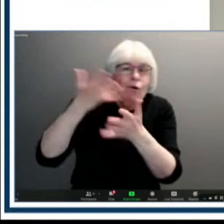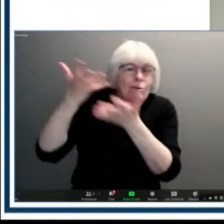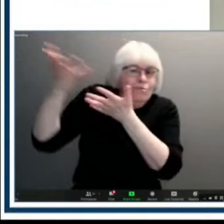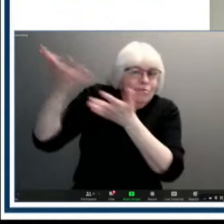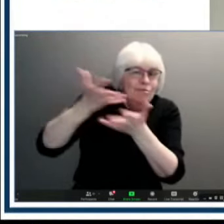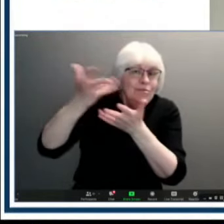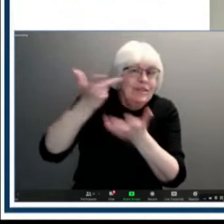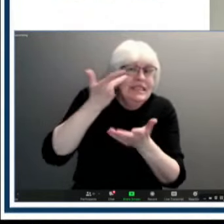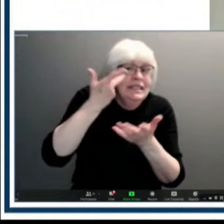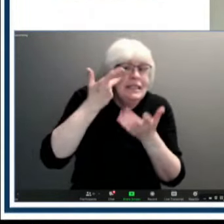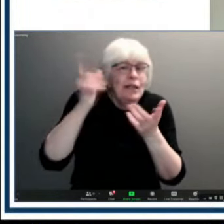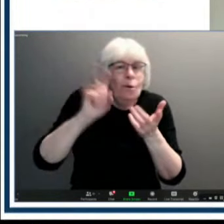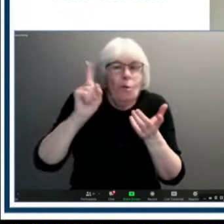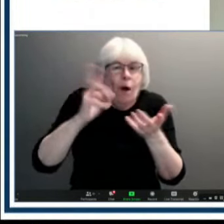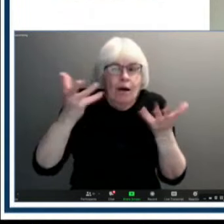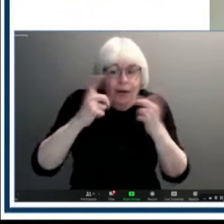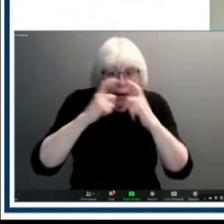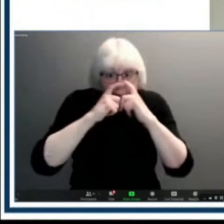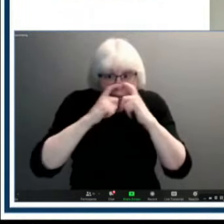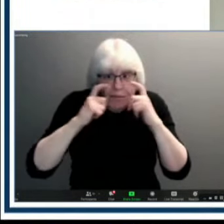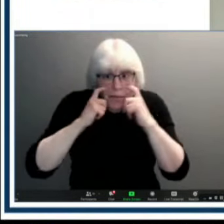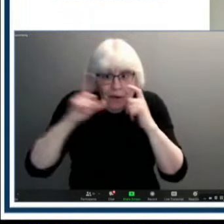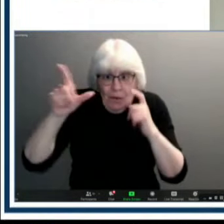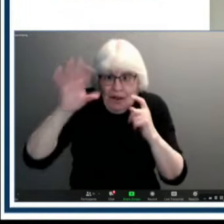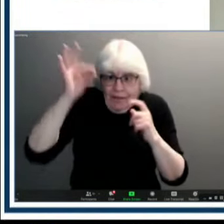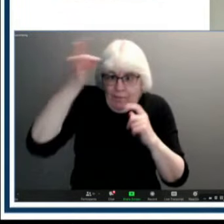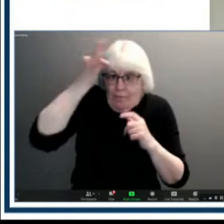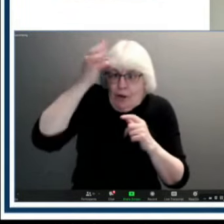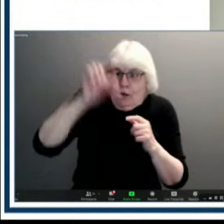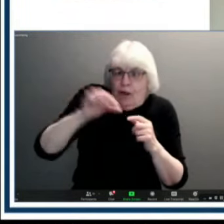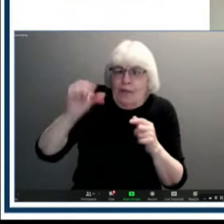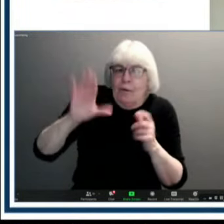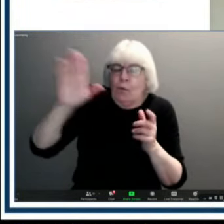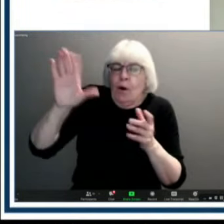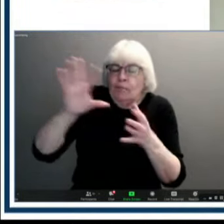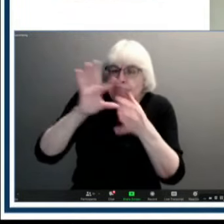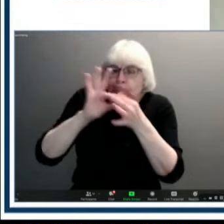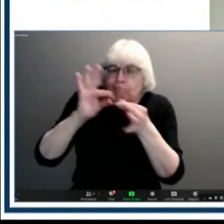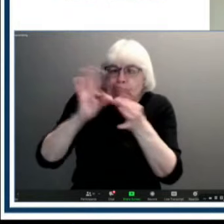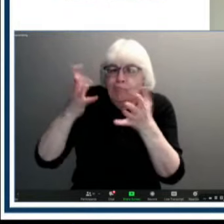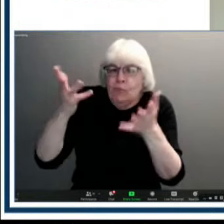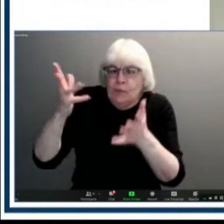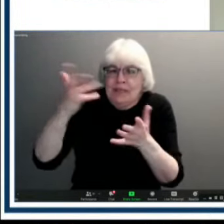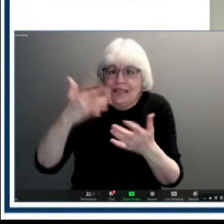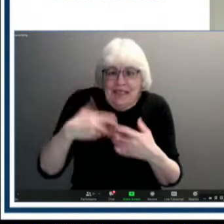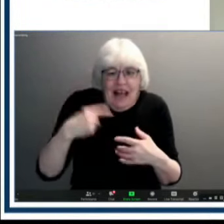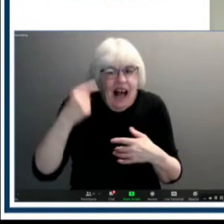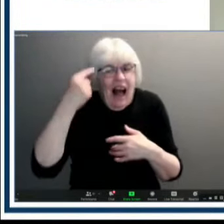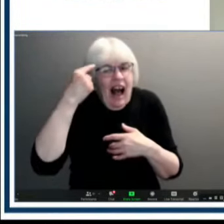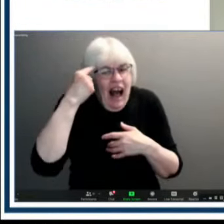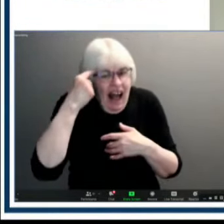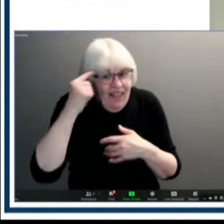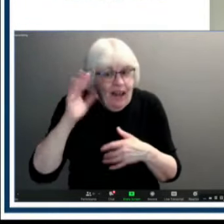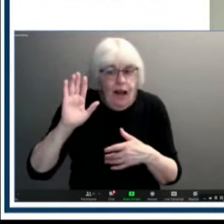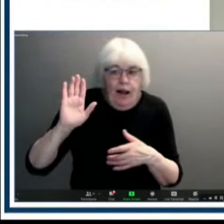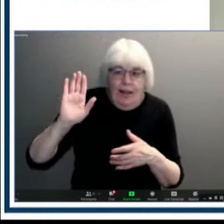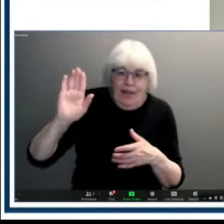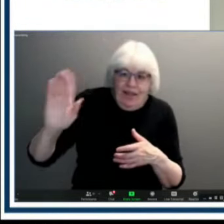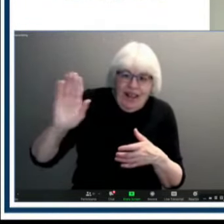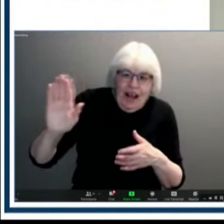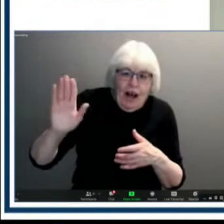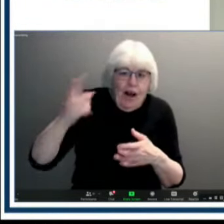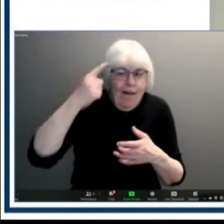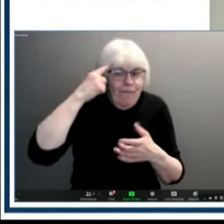federal government is saying. My understanding is that advice was really directed towards both healthcare workers and people